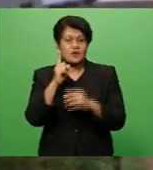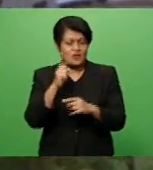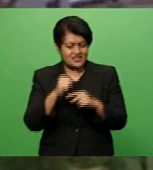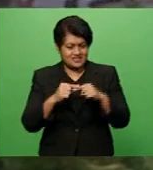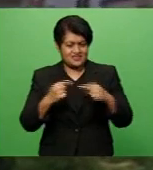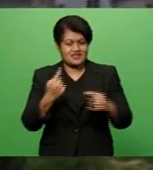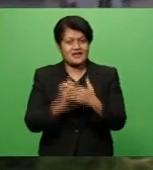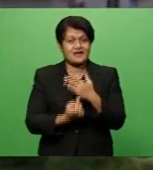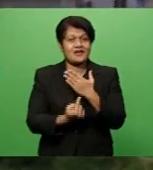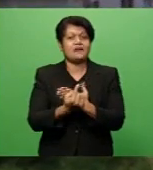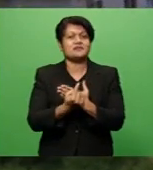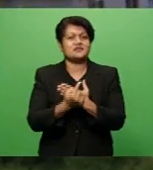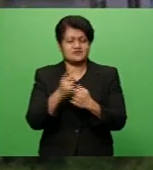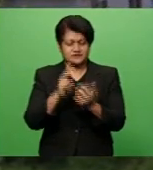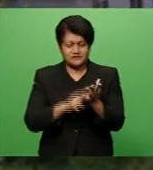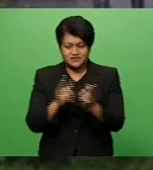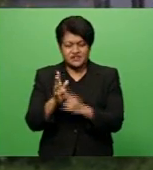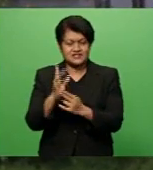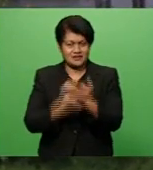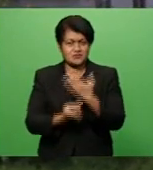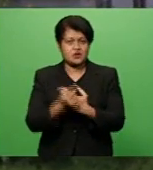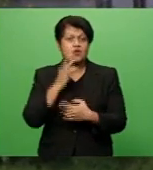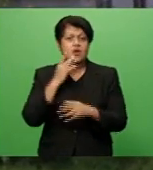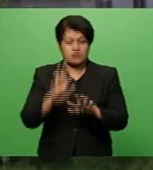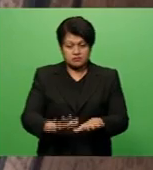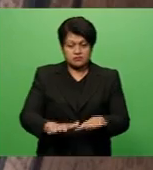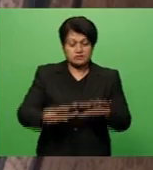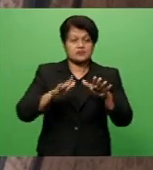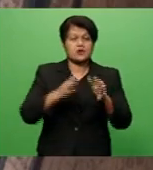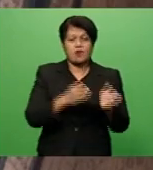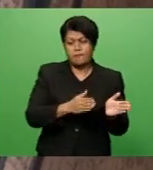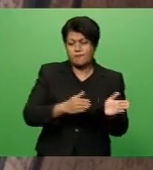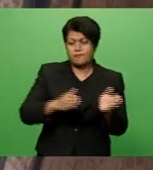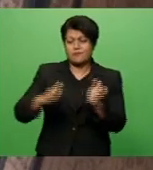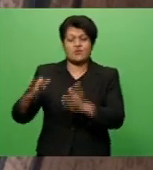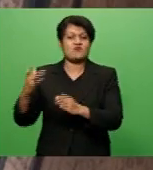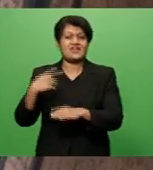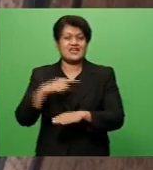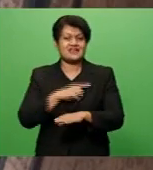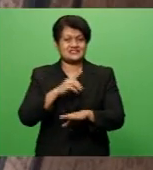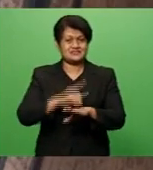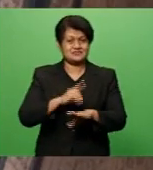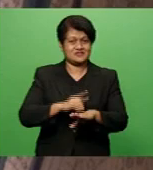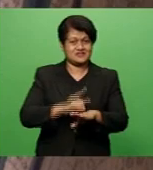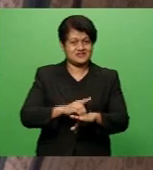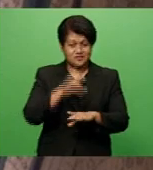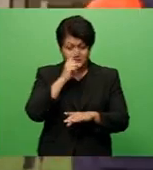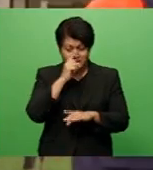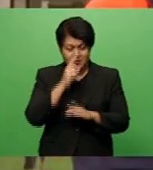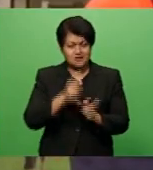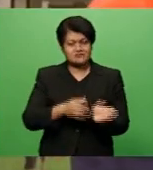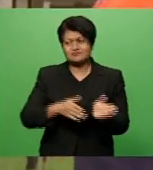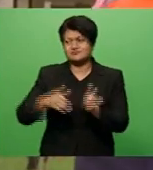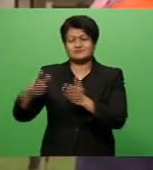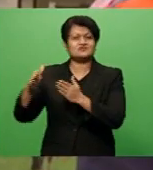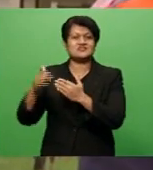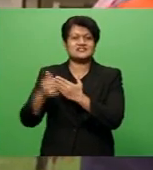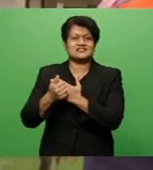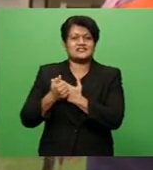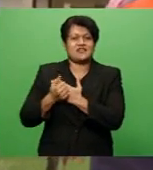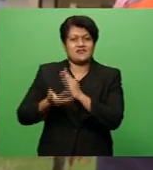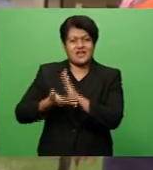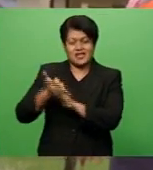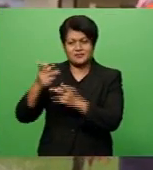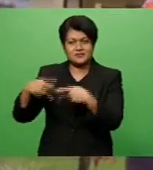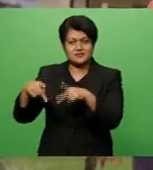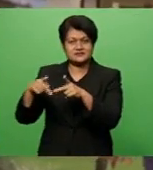first when the water rises rapidly, by moving us safely to higher grounds. Those are